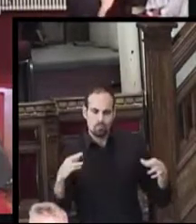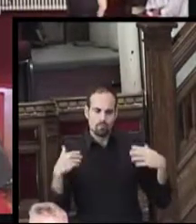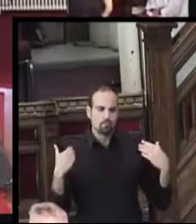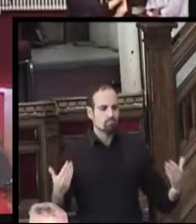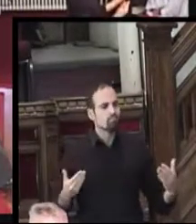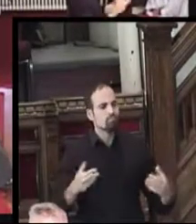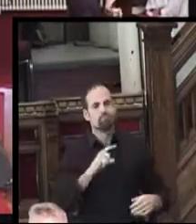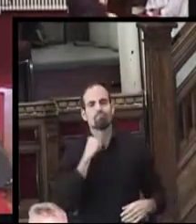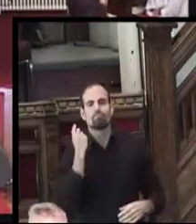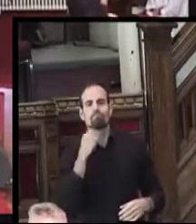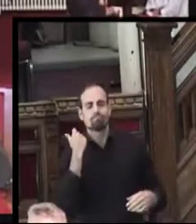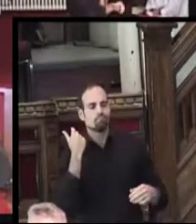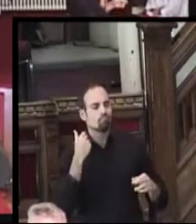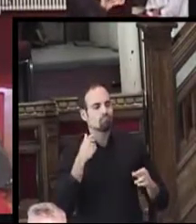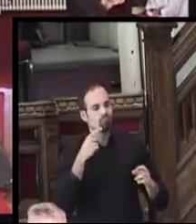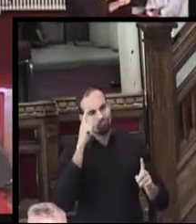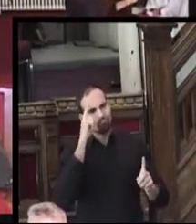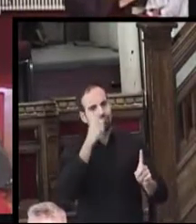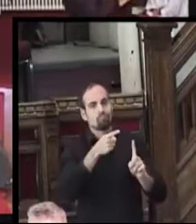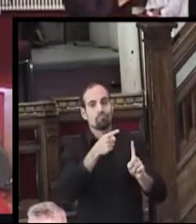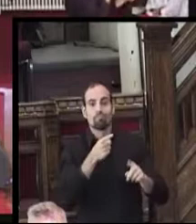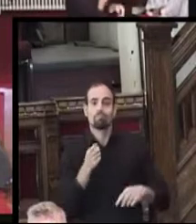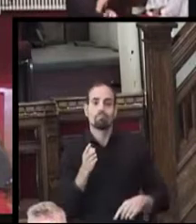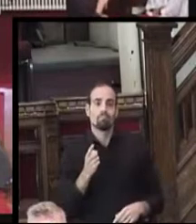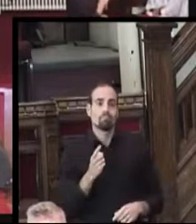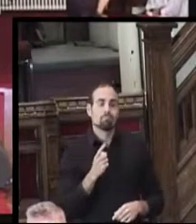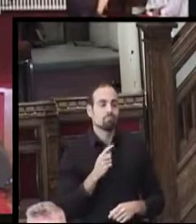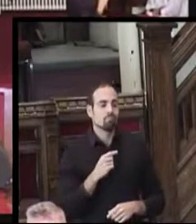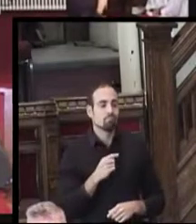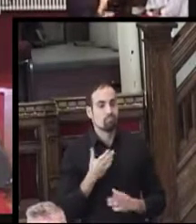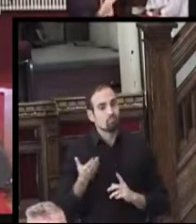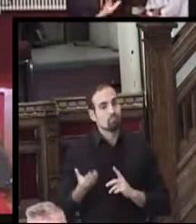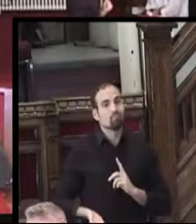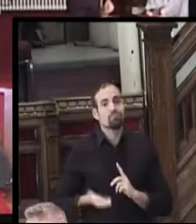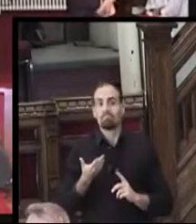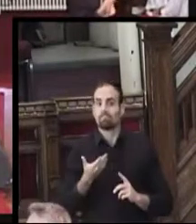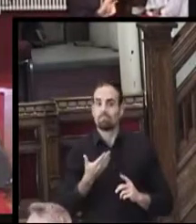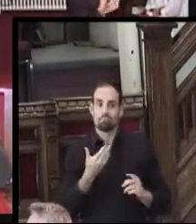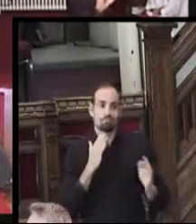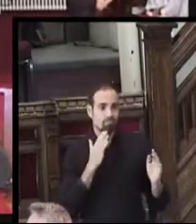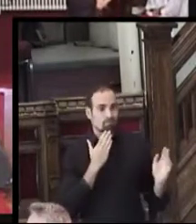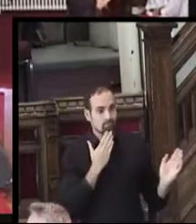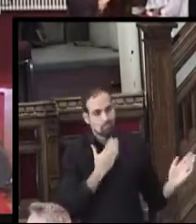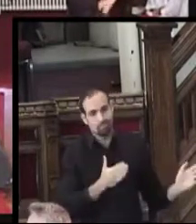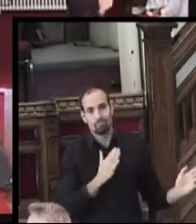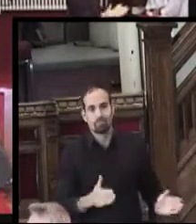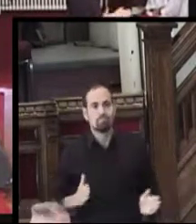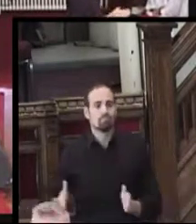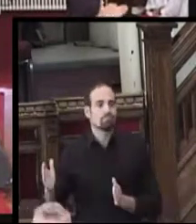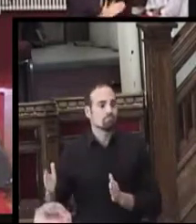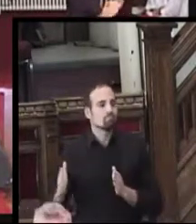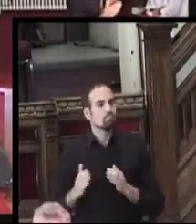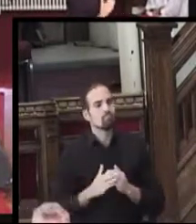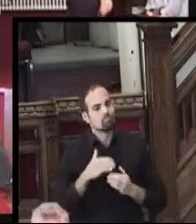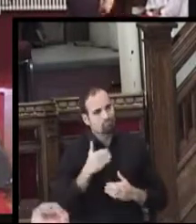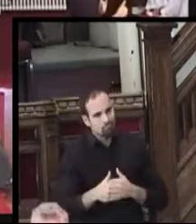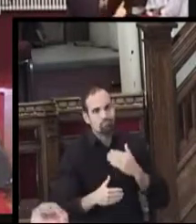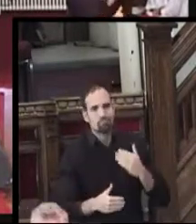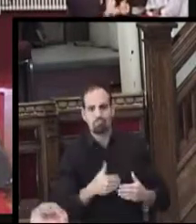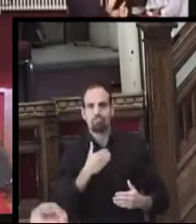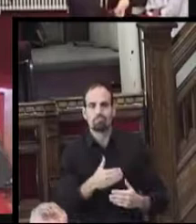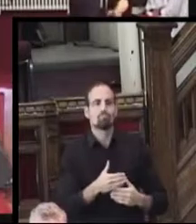Bruce is very well organized. And so the next step and the next step that needs to be in place to follow that call were